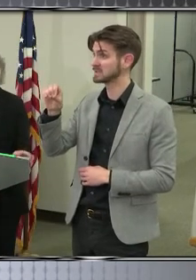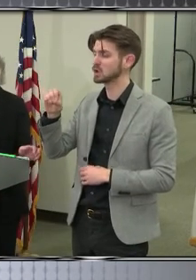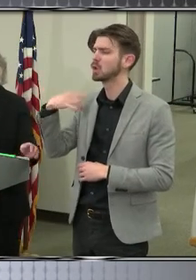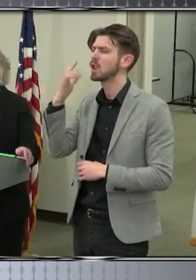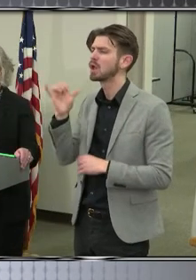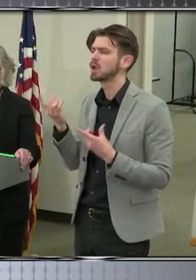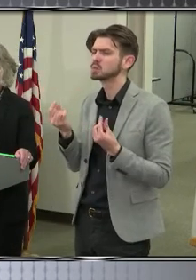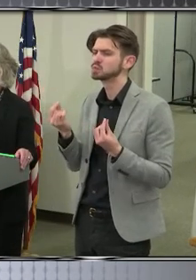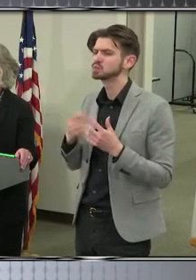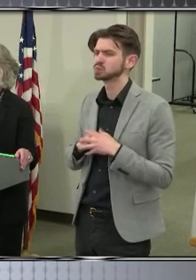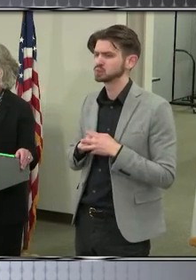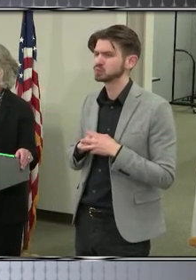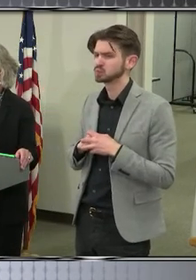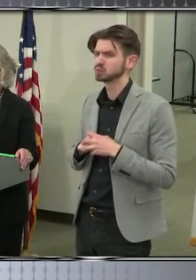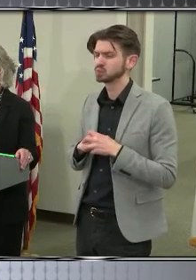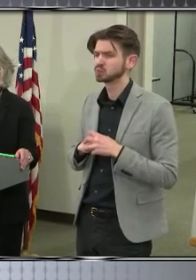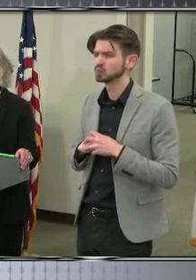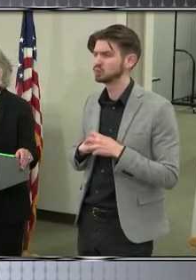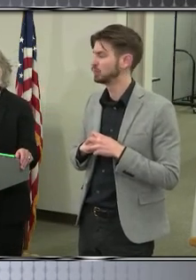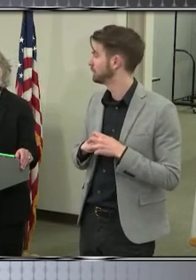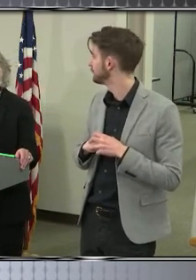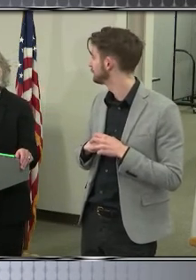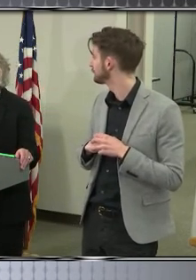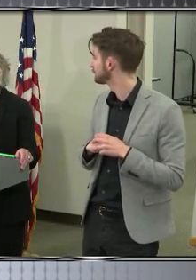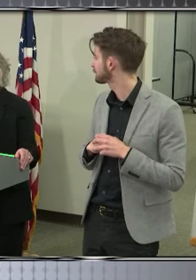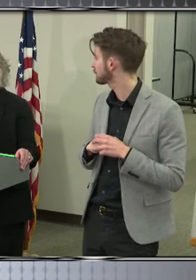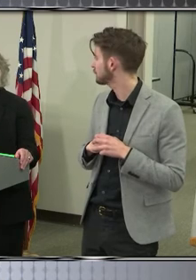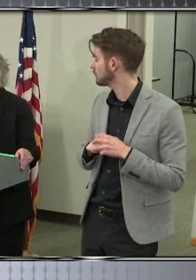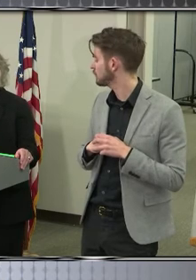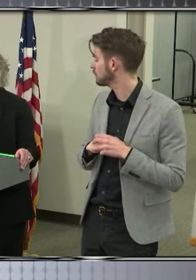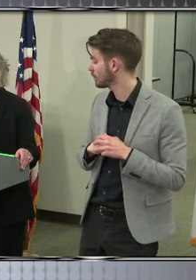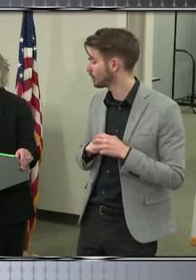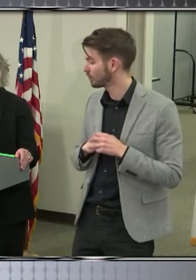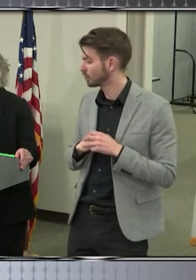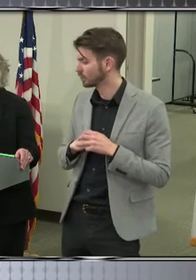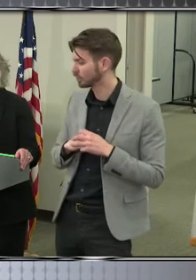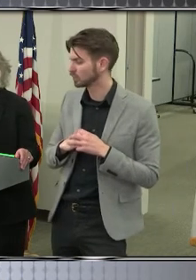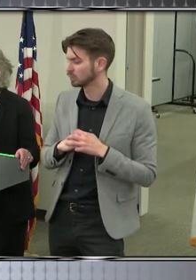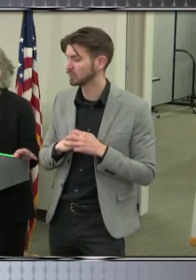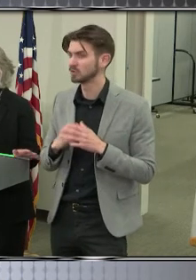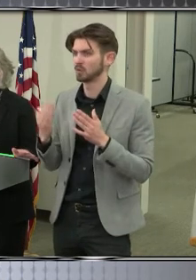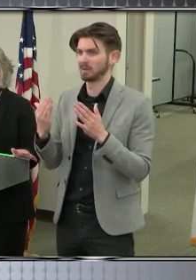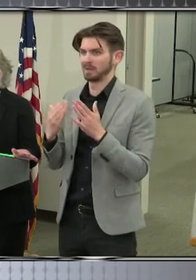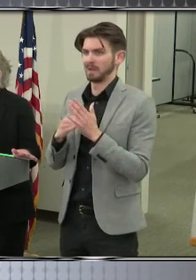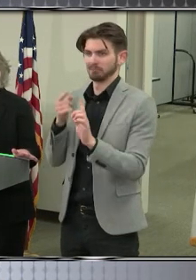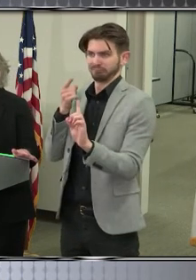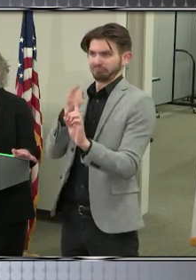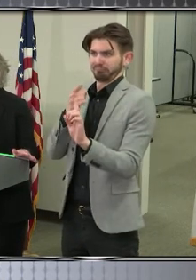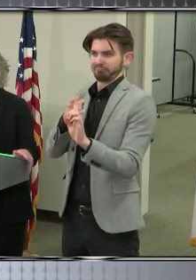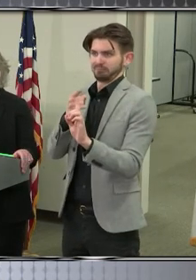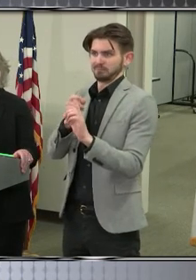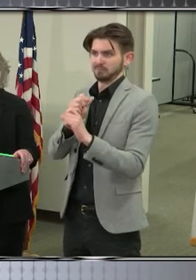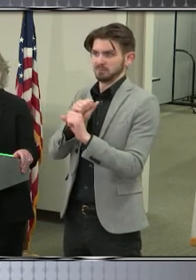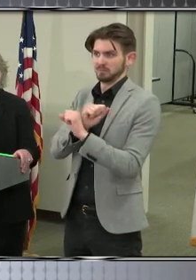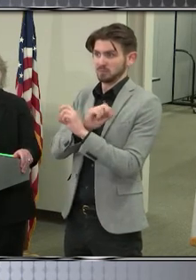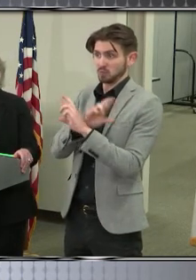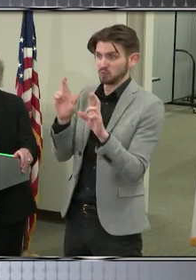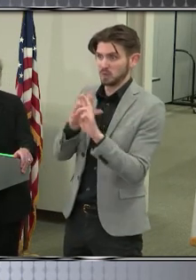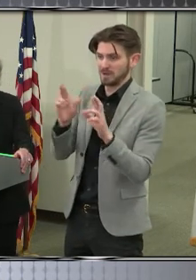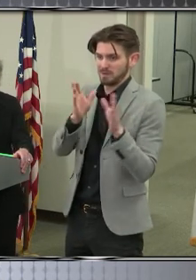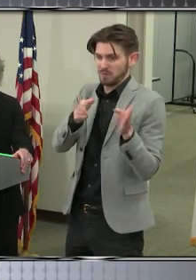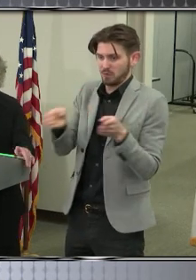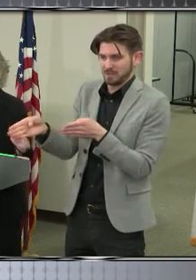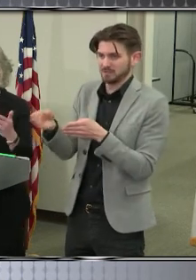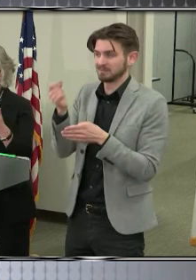So I think that some of this is in that realm, again, of preparation. And we live here in Colorado. And